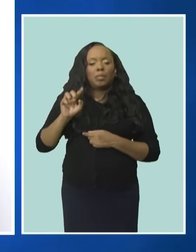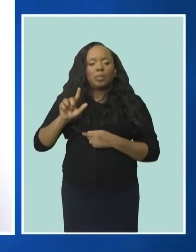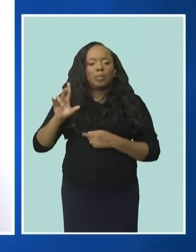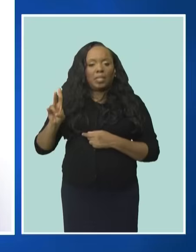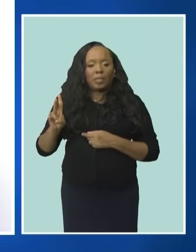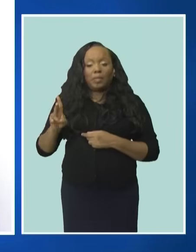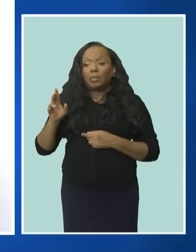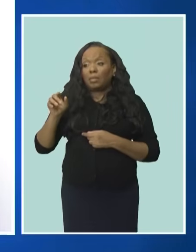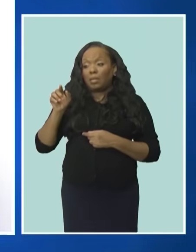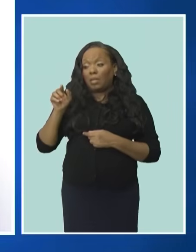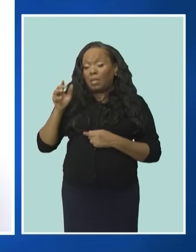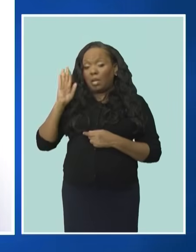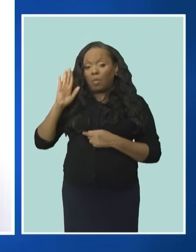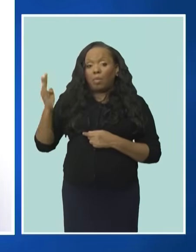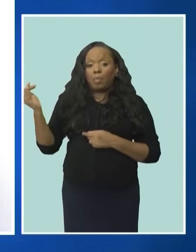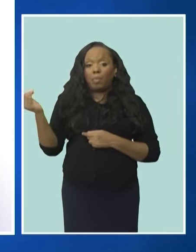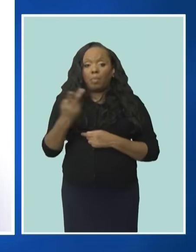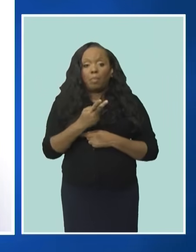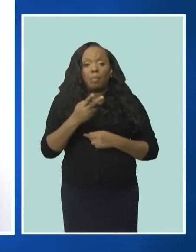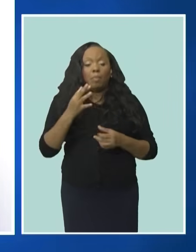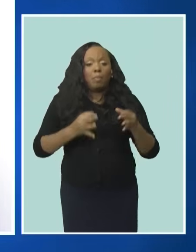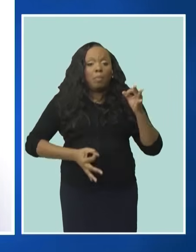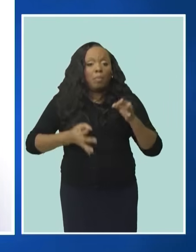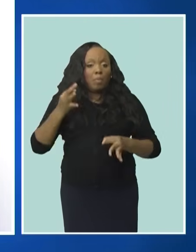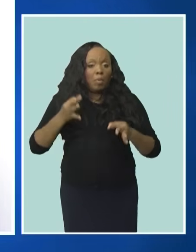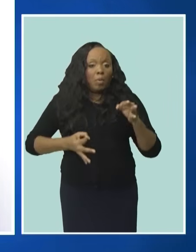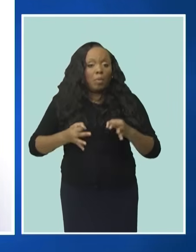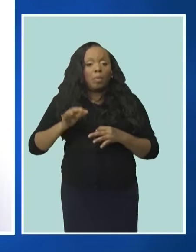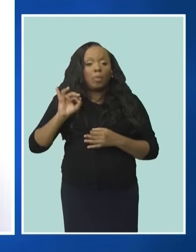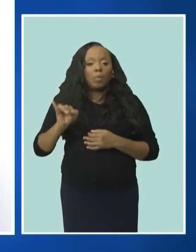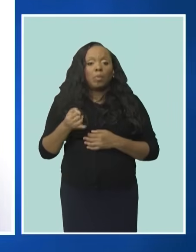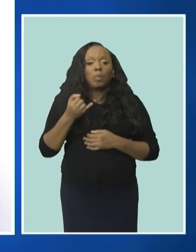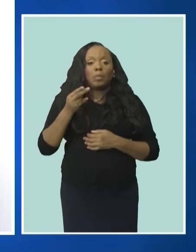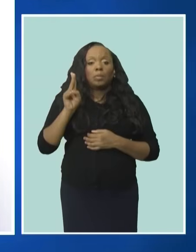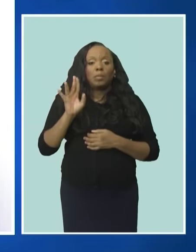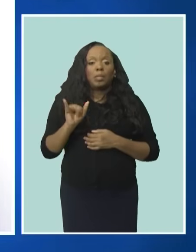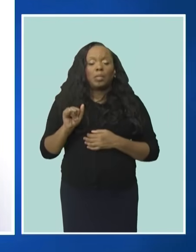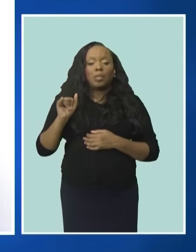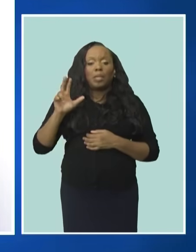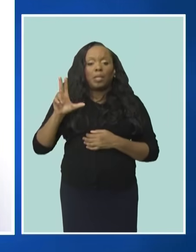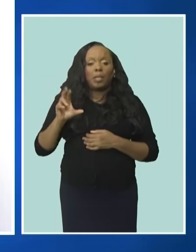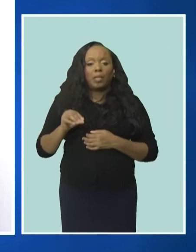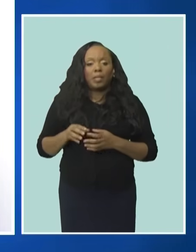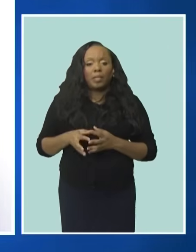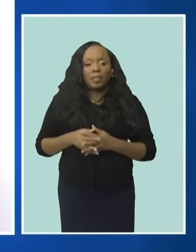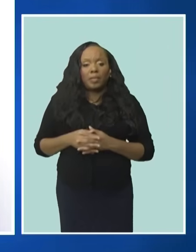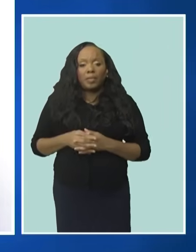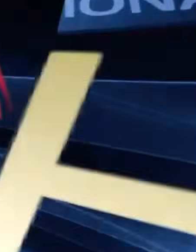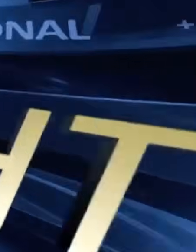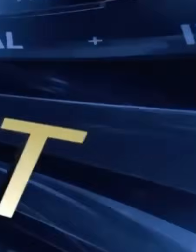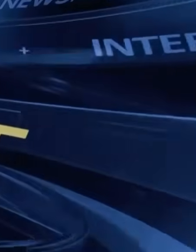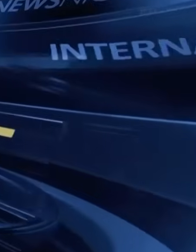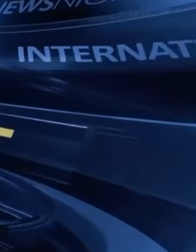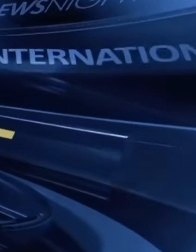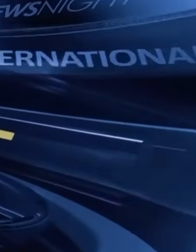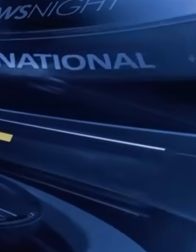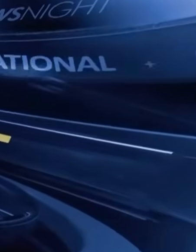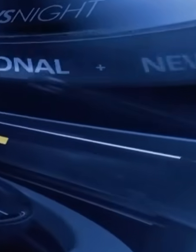occurred along Clapham Park on June 27th. Harris will reappear in court on July 30th.